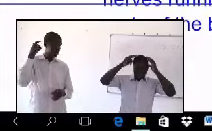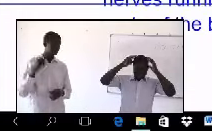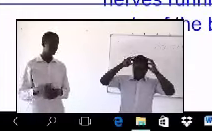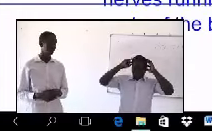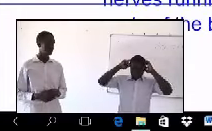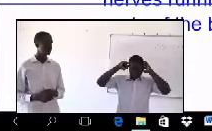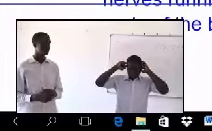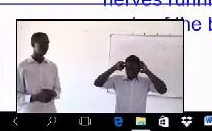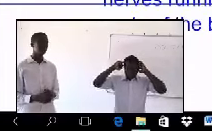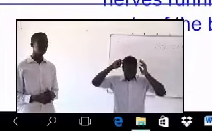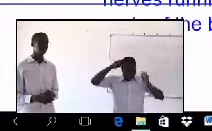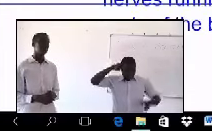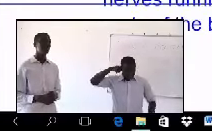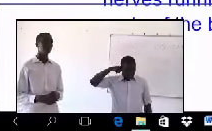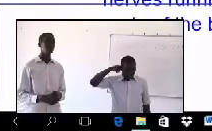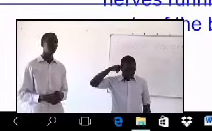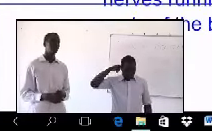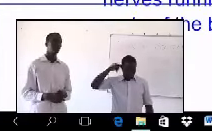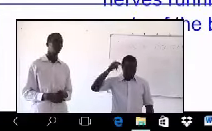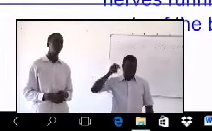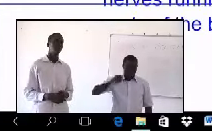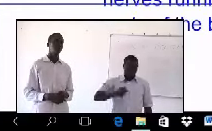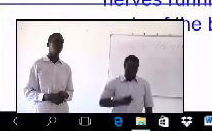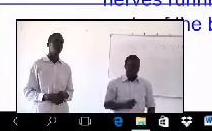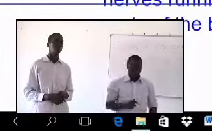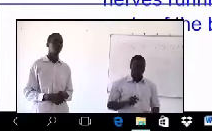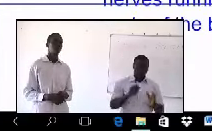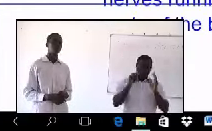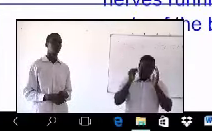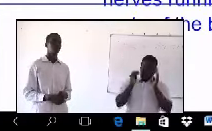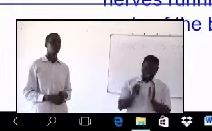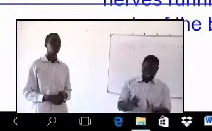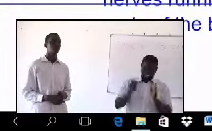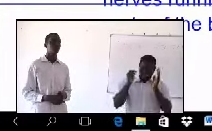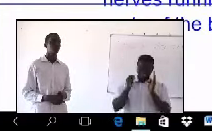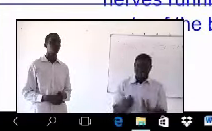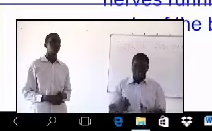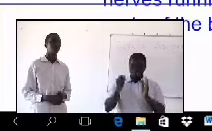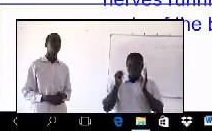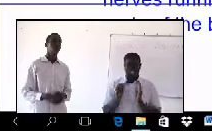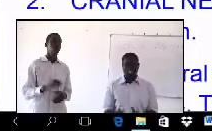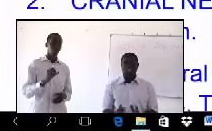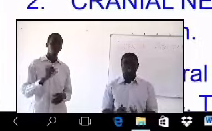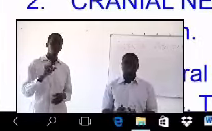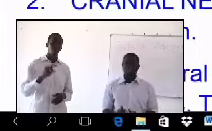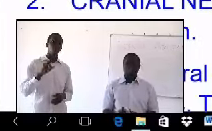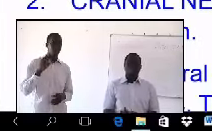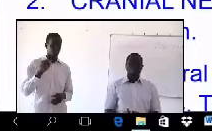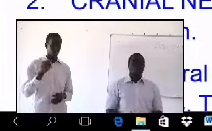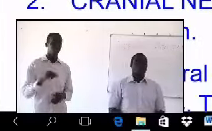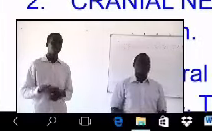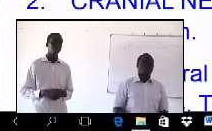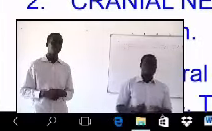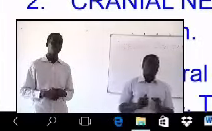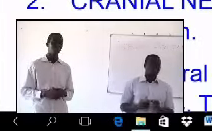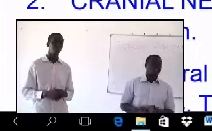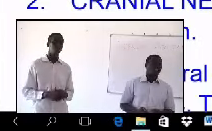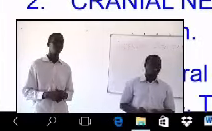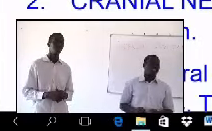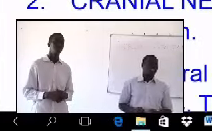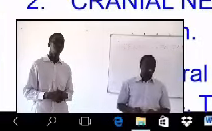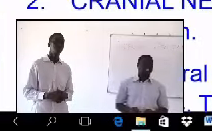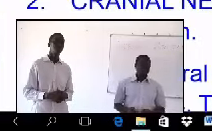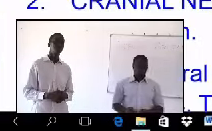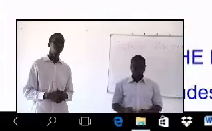cord. So the brain is this and the backbone. That's what you call the